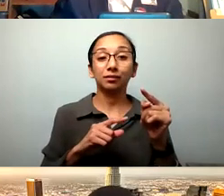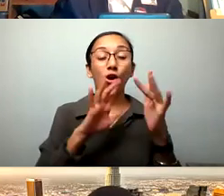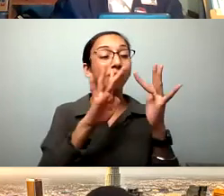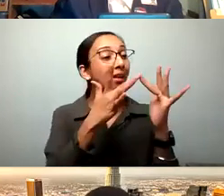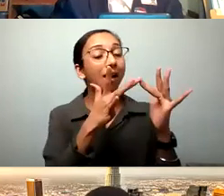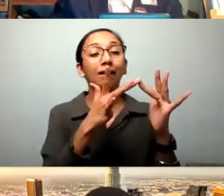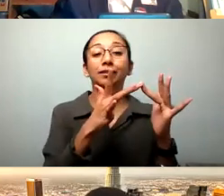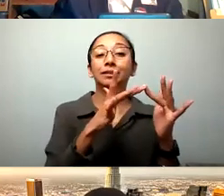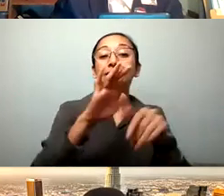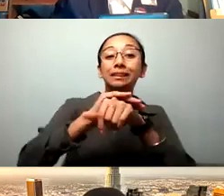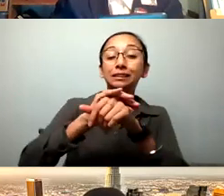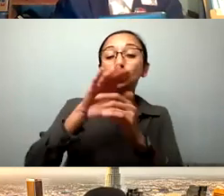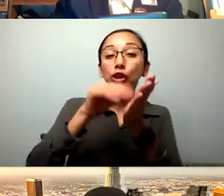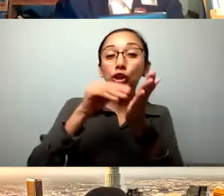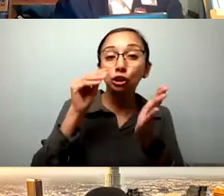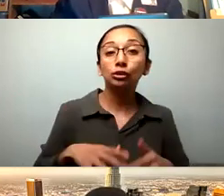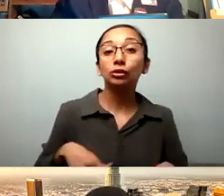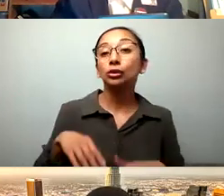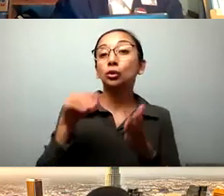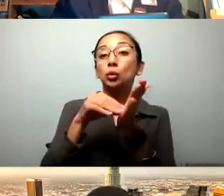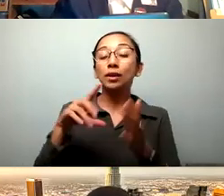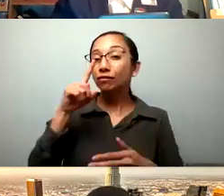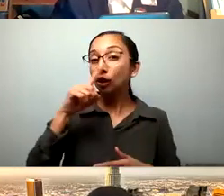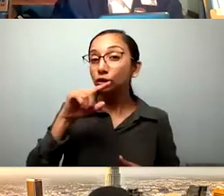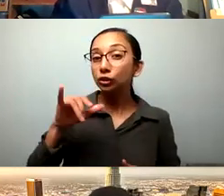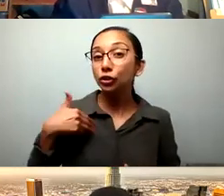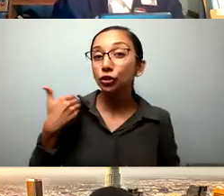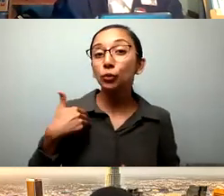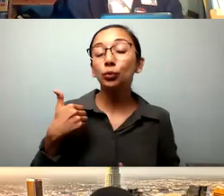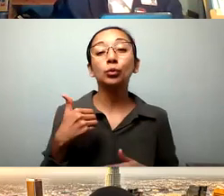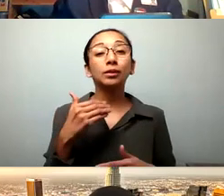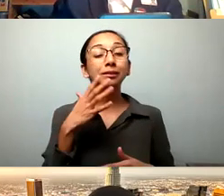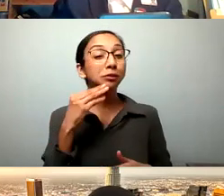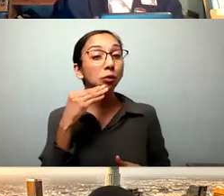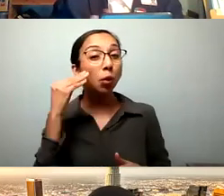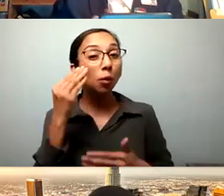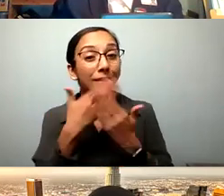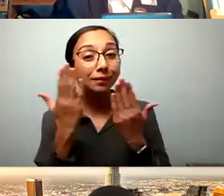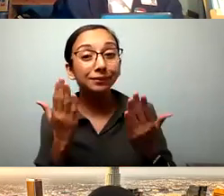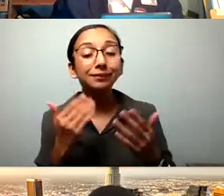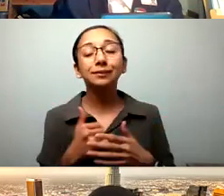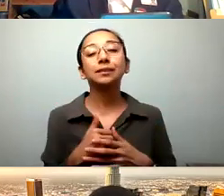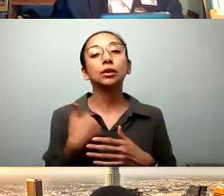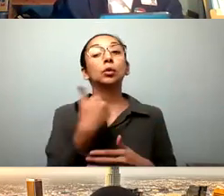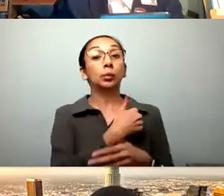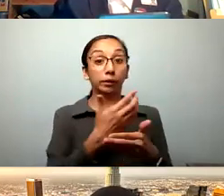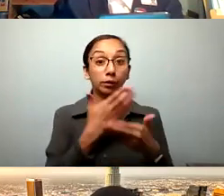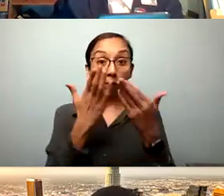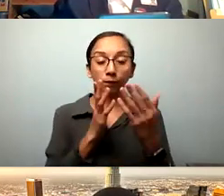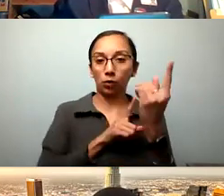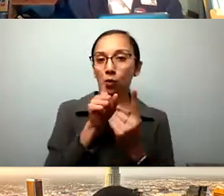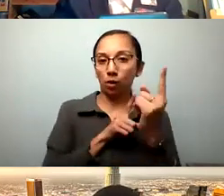our English learners, our students who may be in foster youth or experiencing homelessness. And we are offering